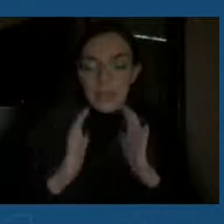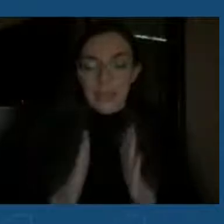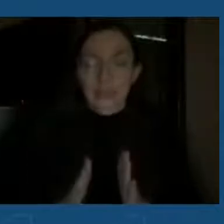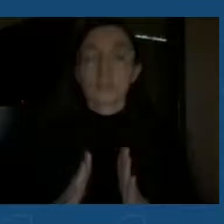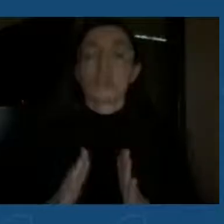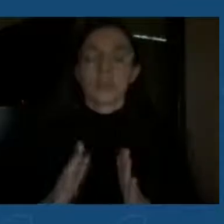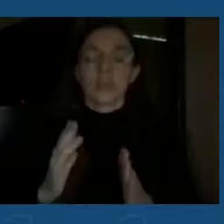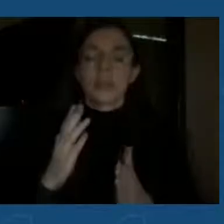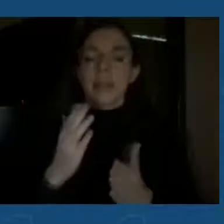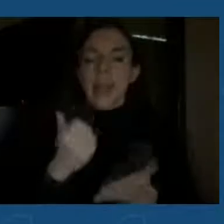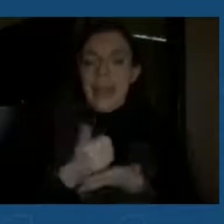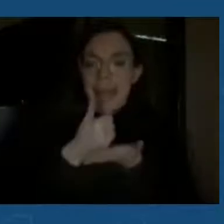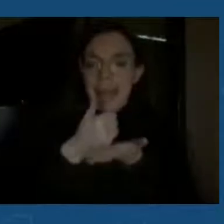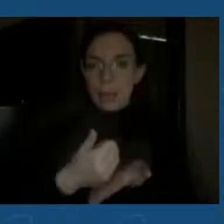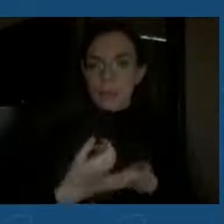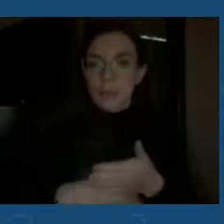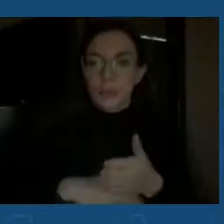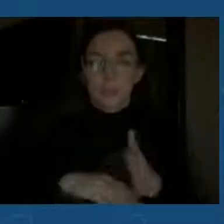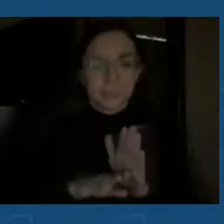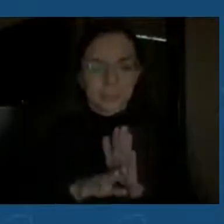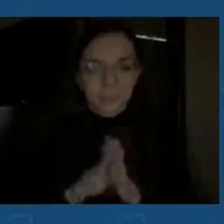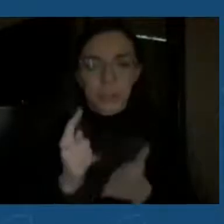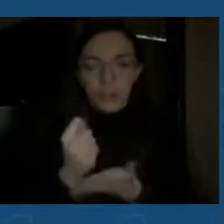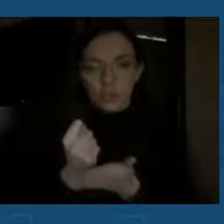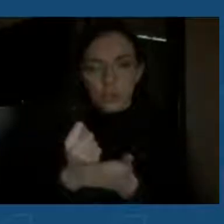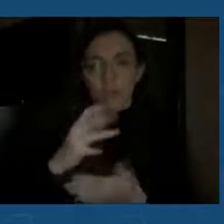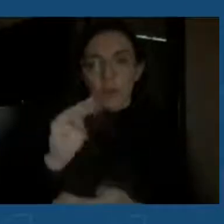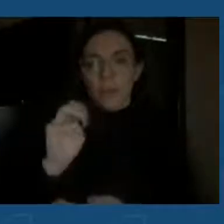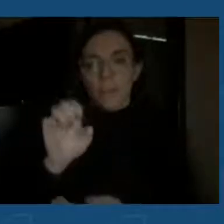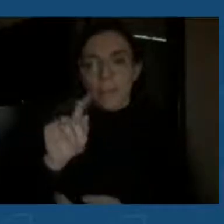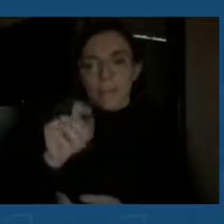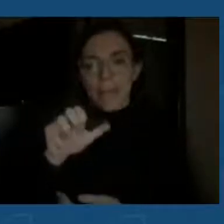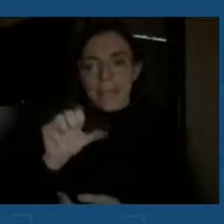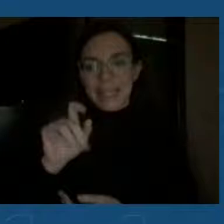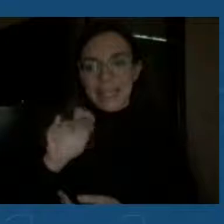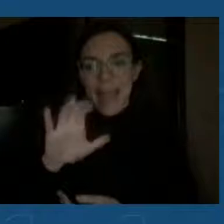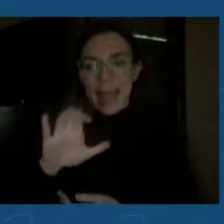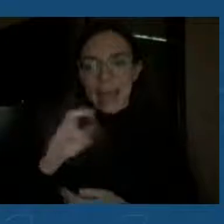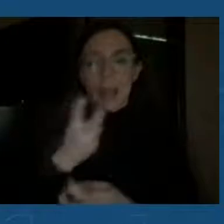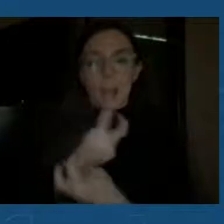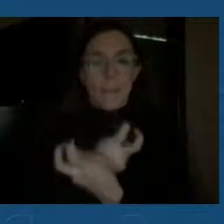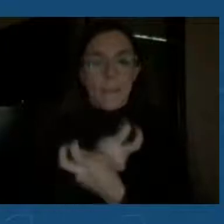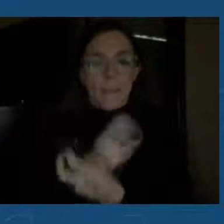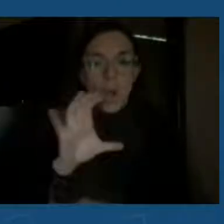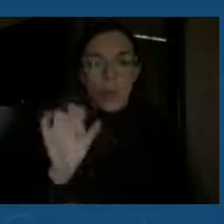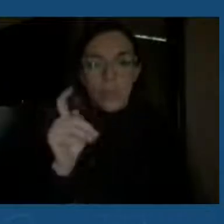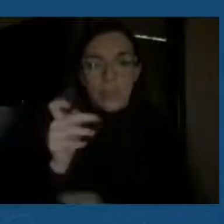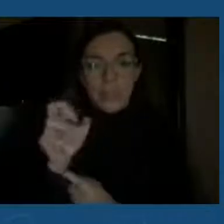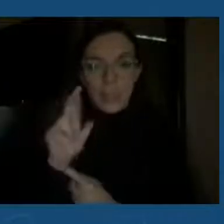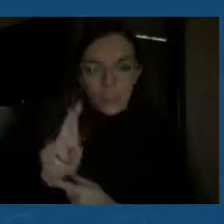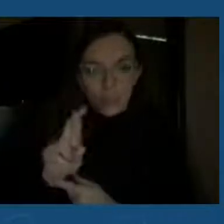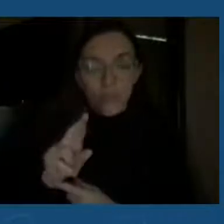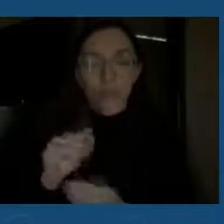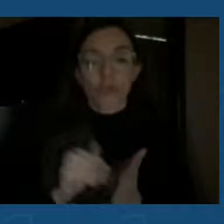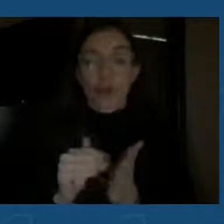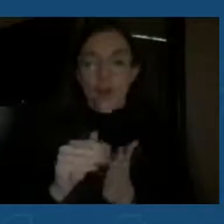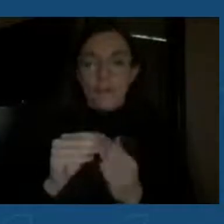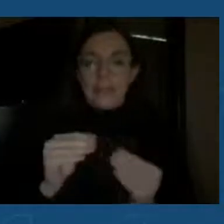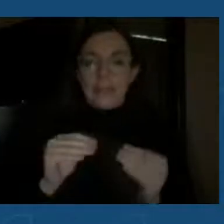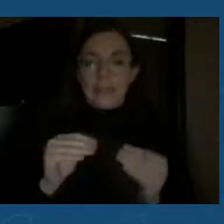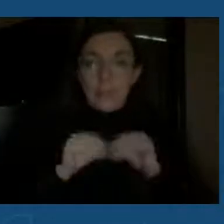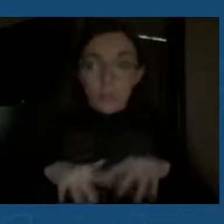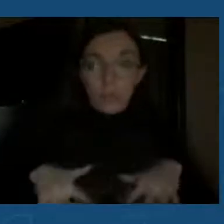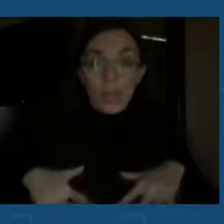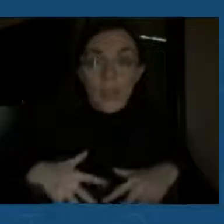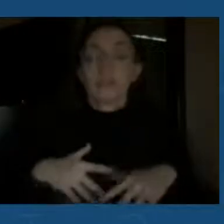cancer, one of the few treatments actually for it. Bone cancer often spreads from breast and